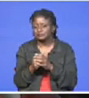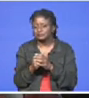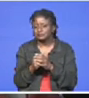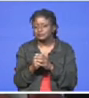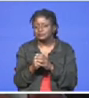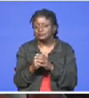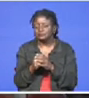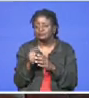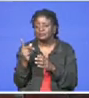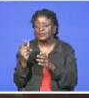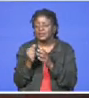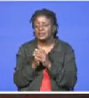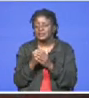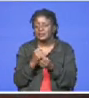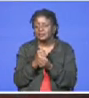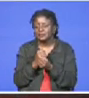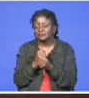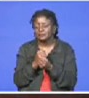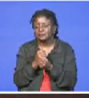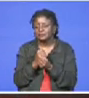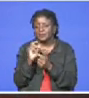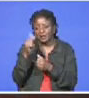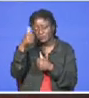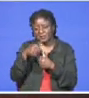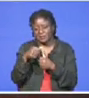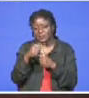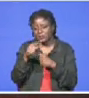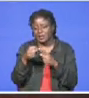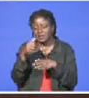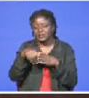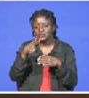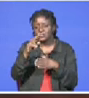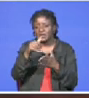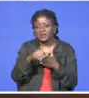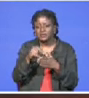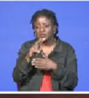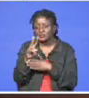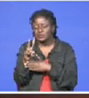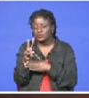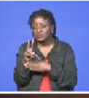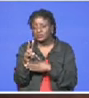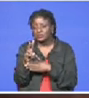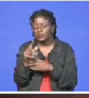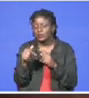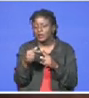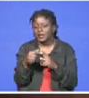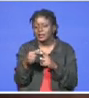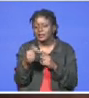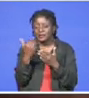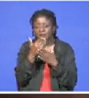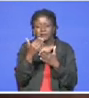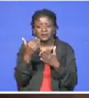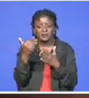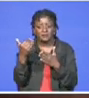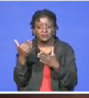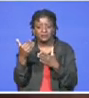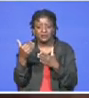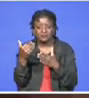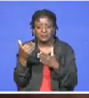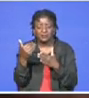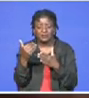his love for culture. I remember when in 2002, the former executive chairman,